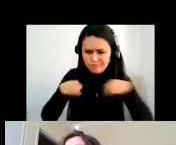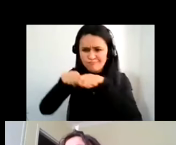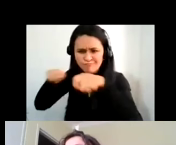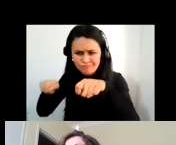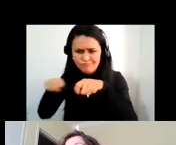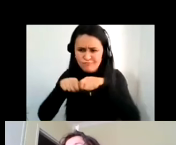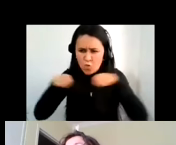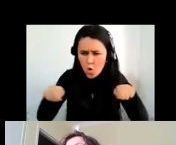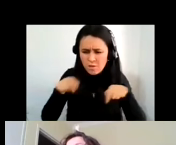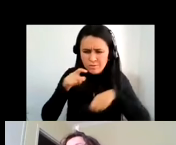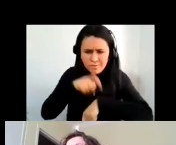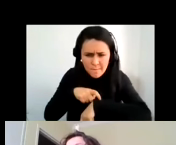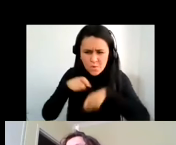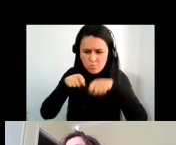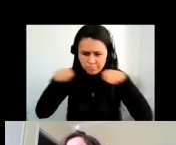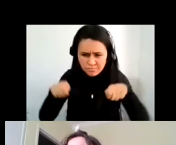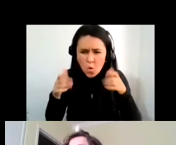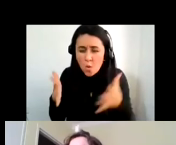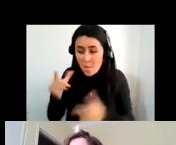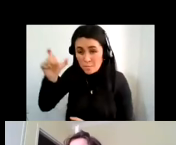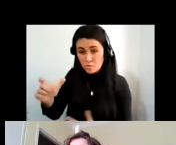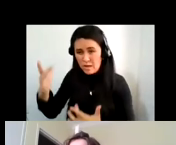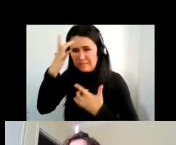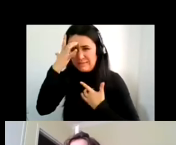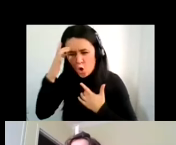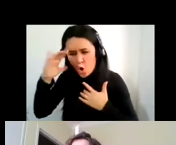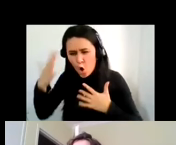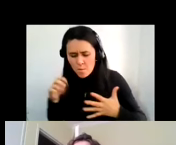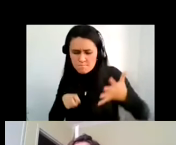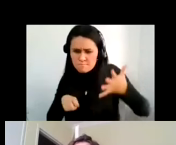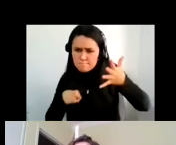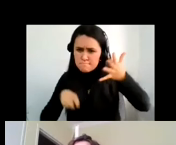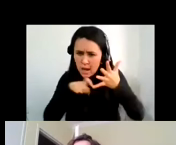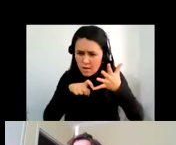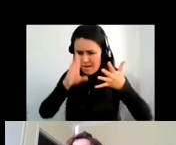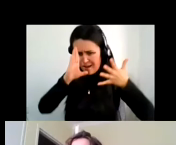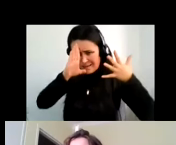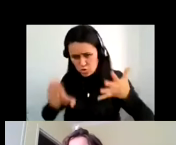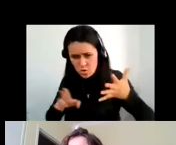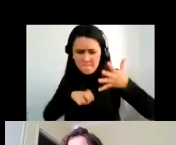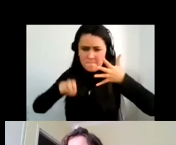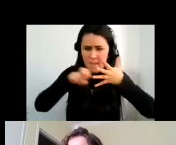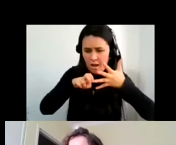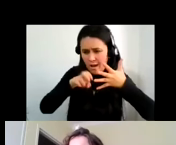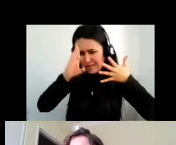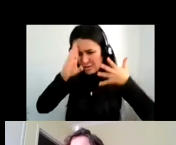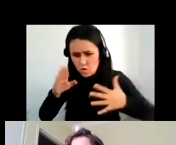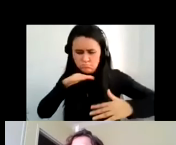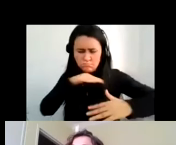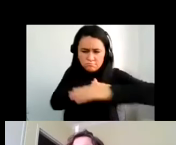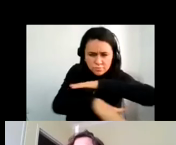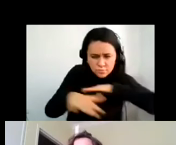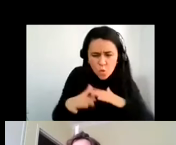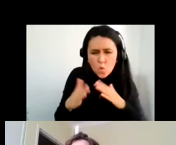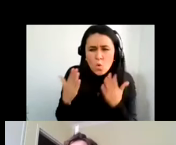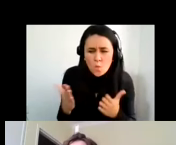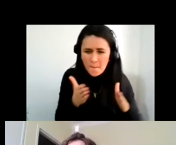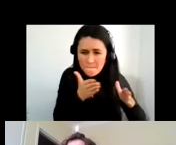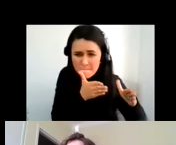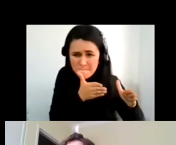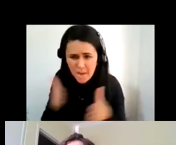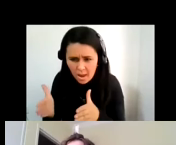done in the context of their 4-year plan. And here in the lower left-hand side of the screen, you're seeing the